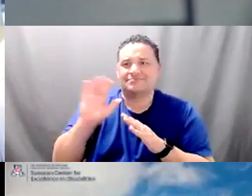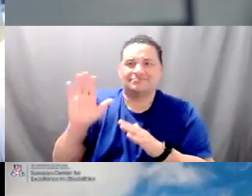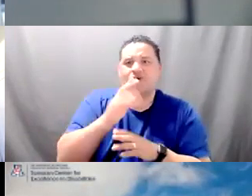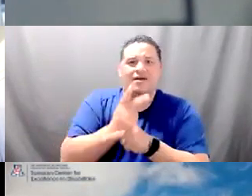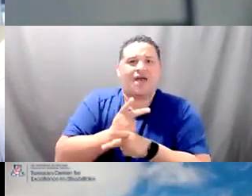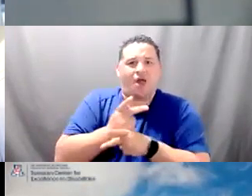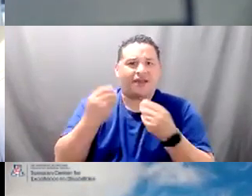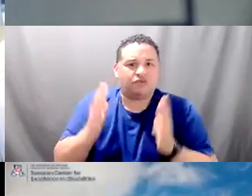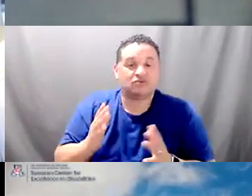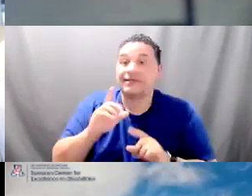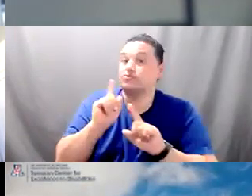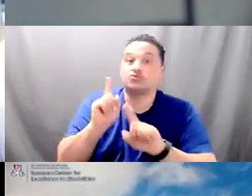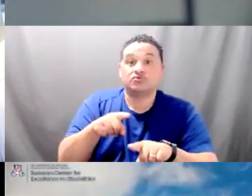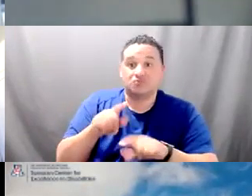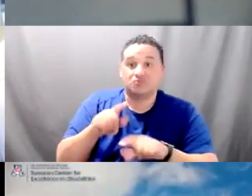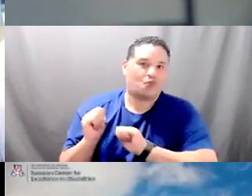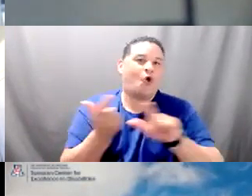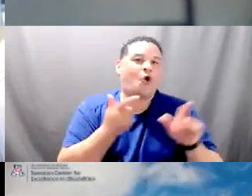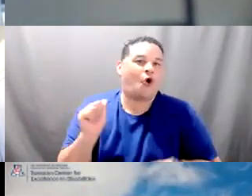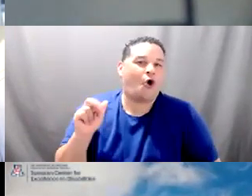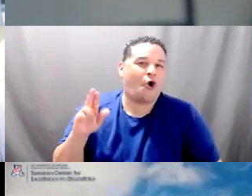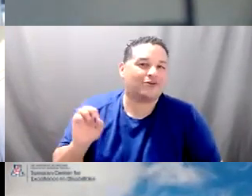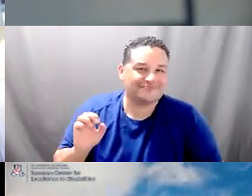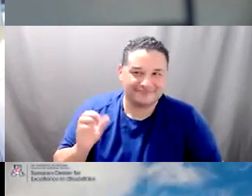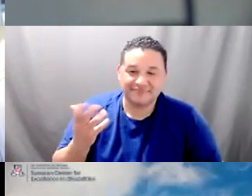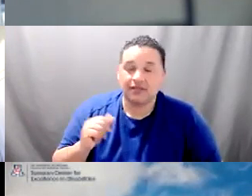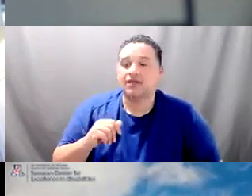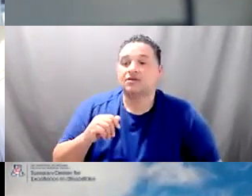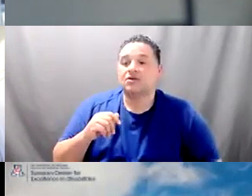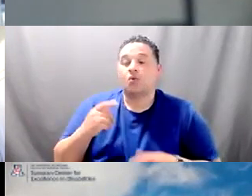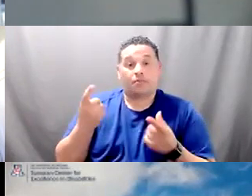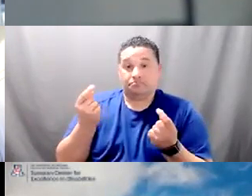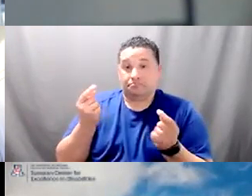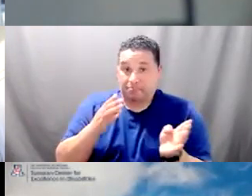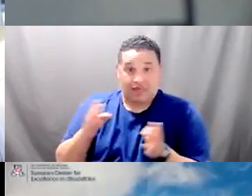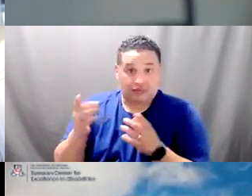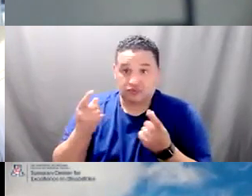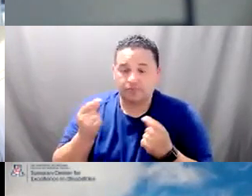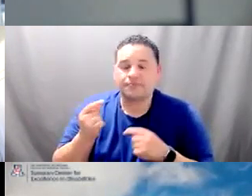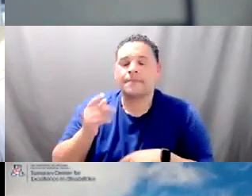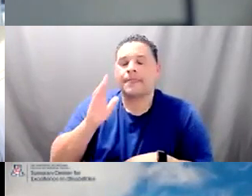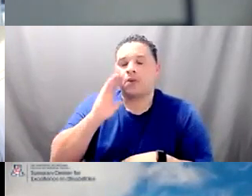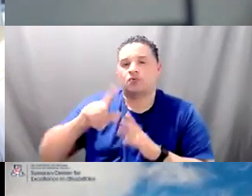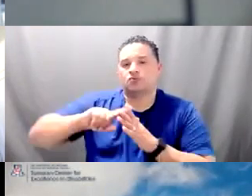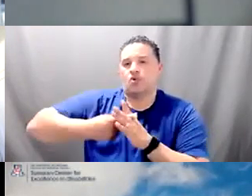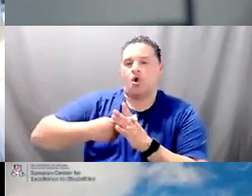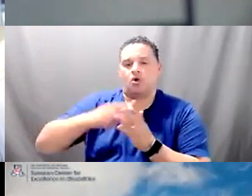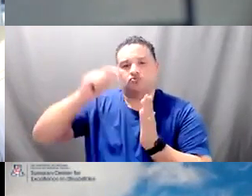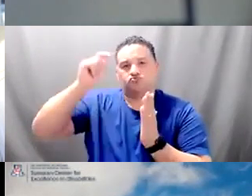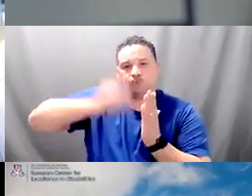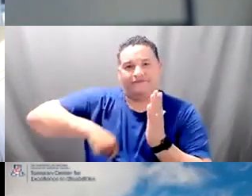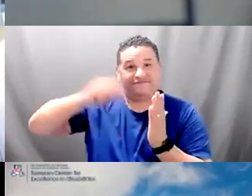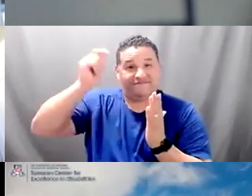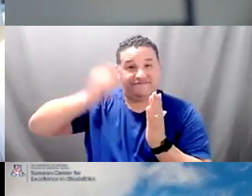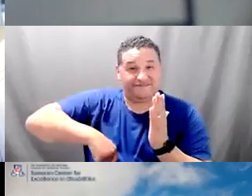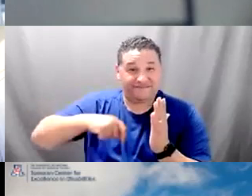And the answer to you is we all are. So what we're planning on doing is we're going to start drafting letters to